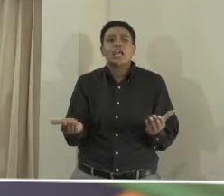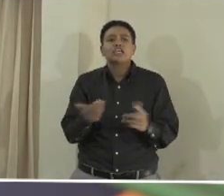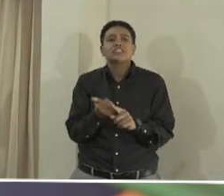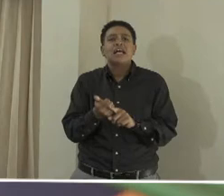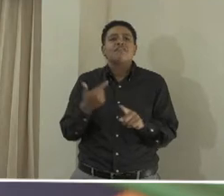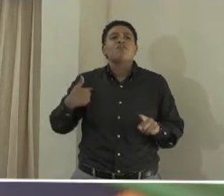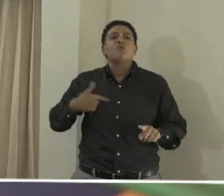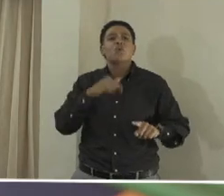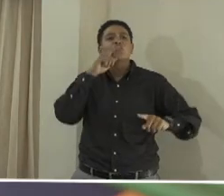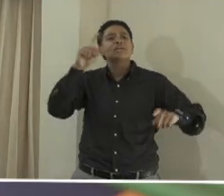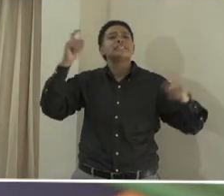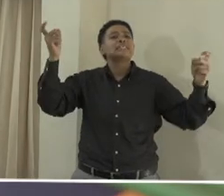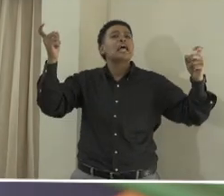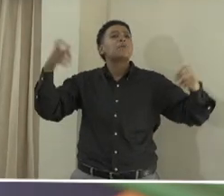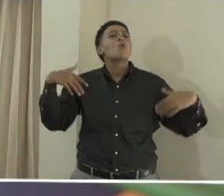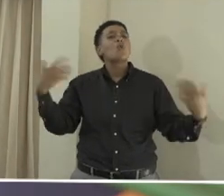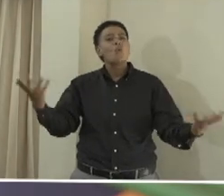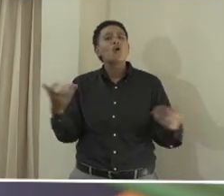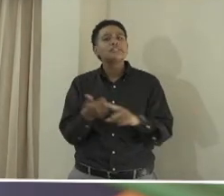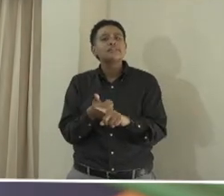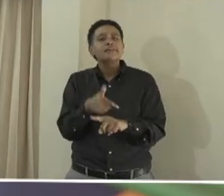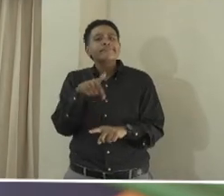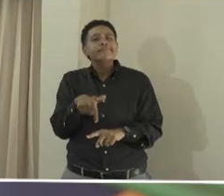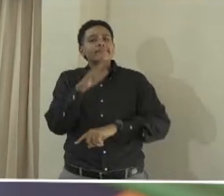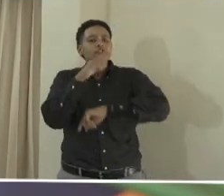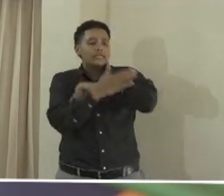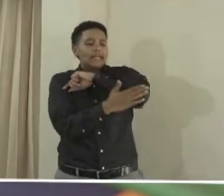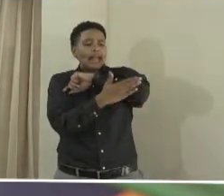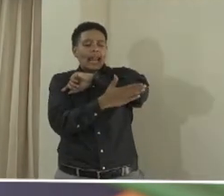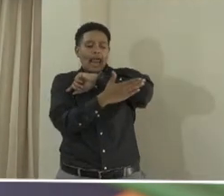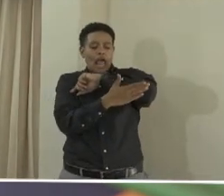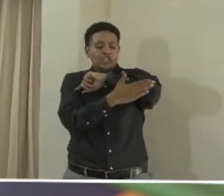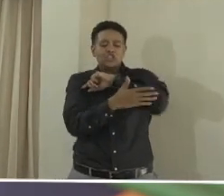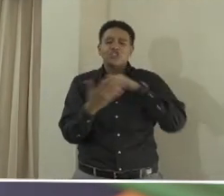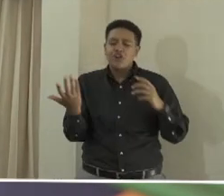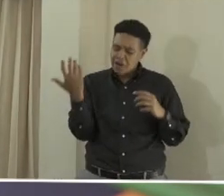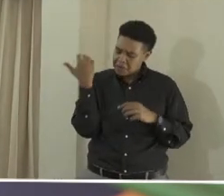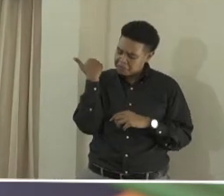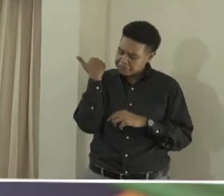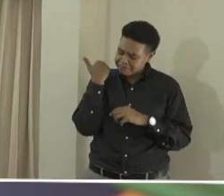we celebrate this national